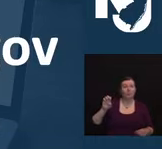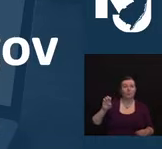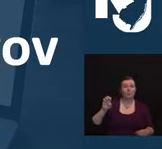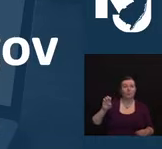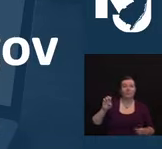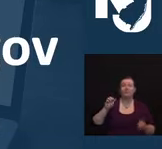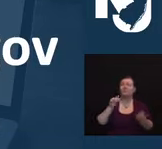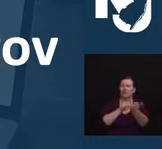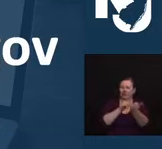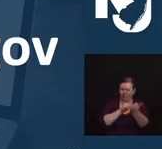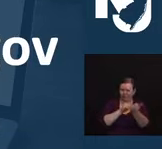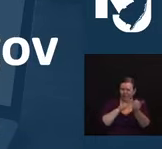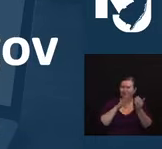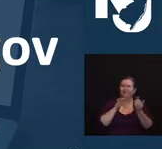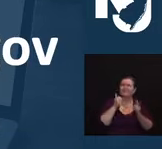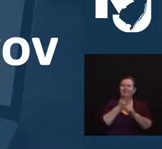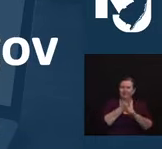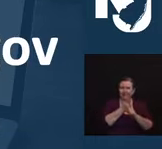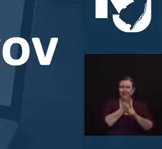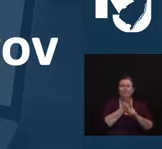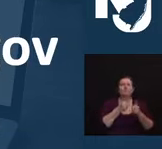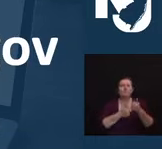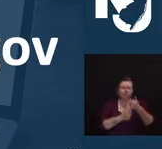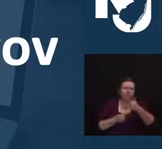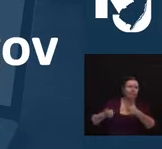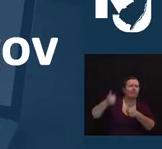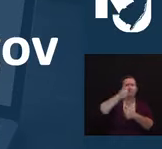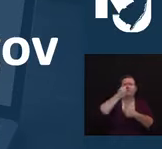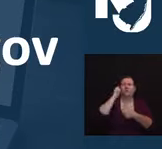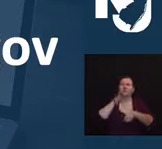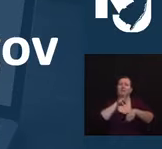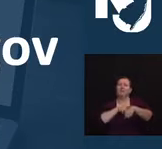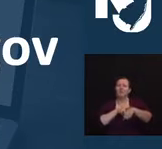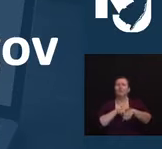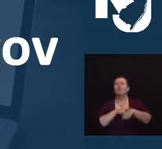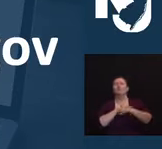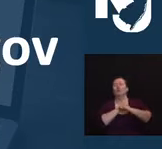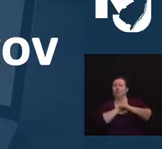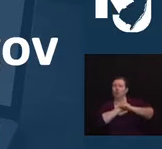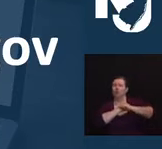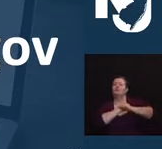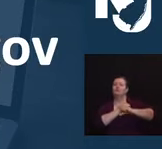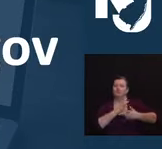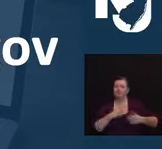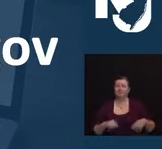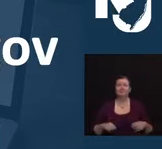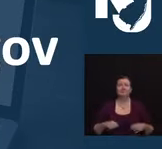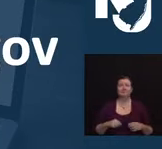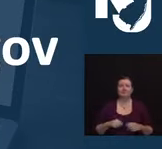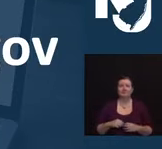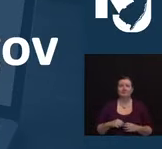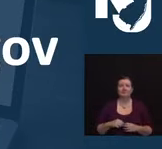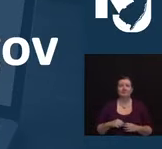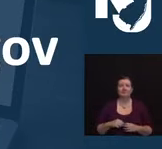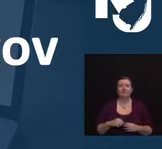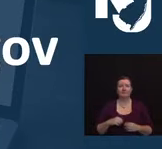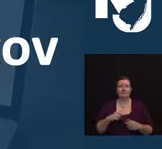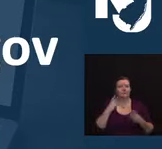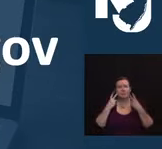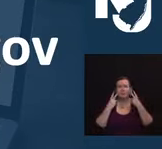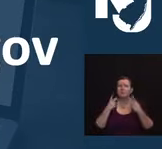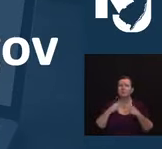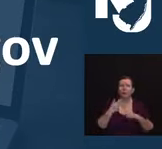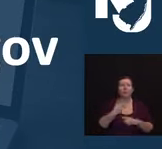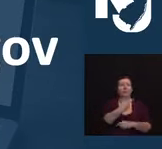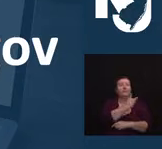at the helm of the National Guard. But you see them, and we hear these stories all the time at our vaccine mega sites. I was with